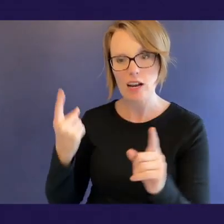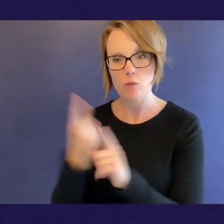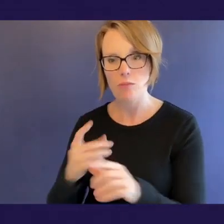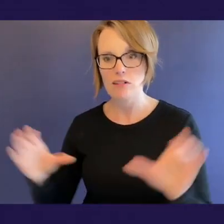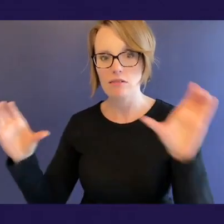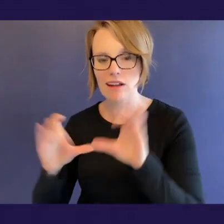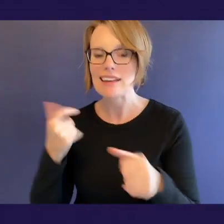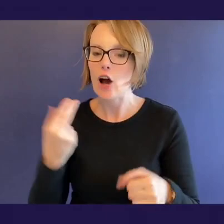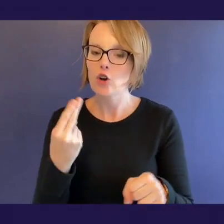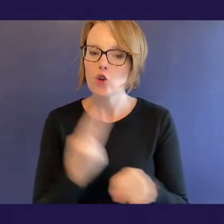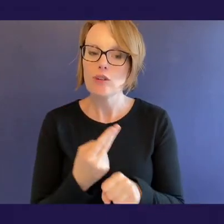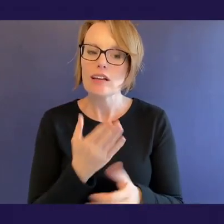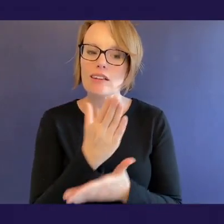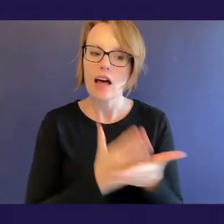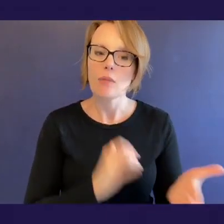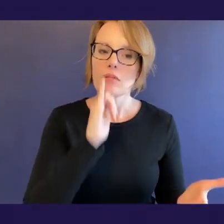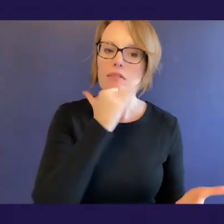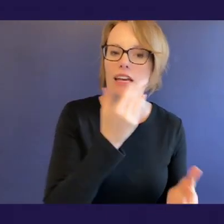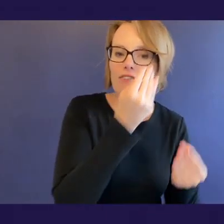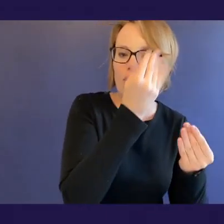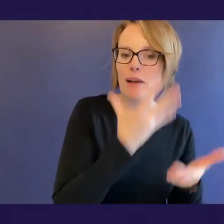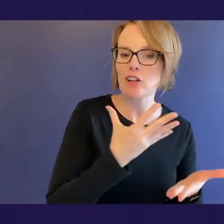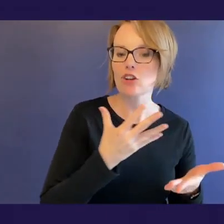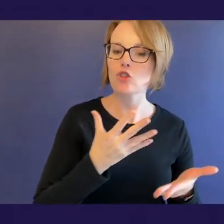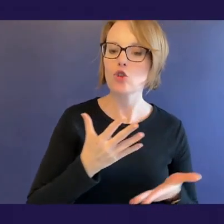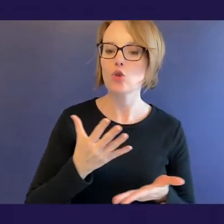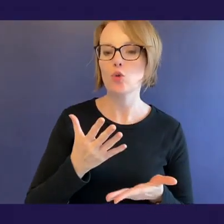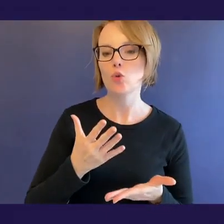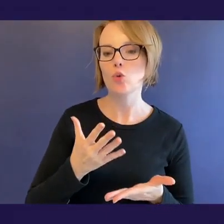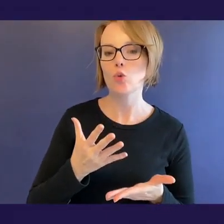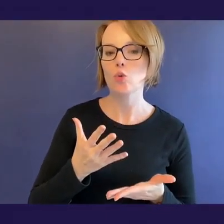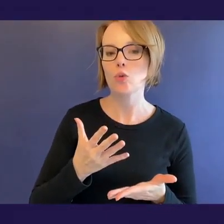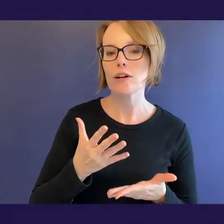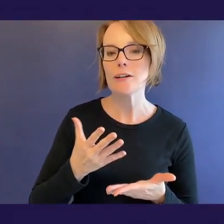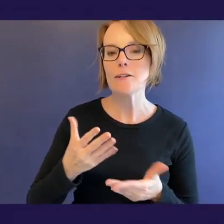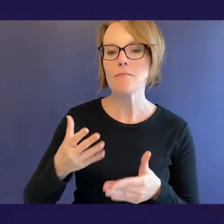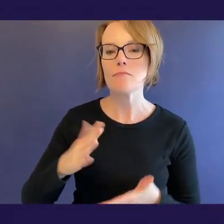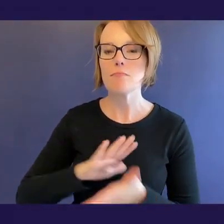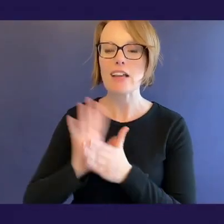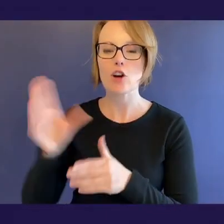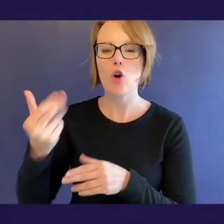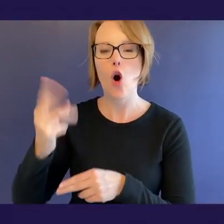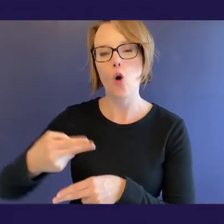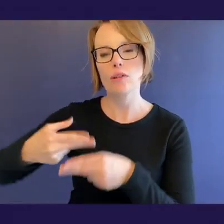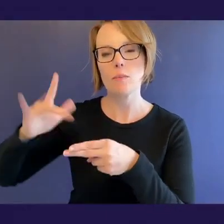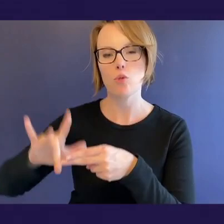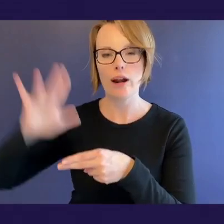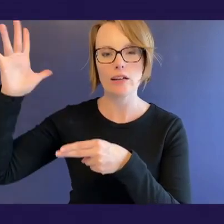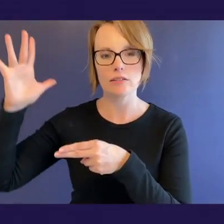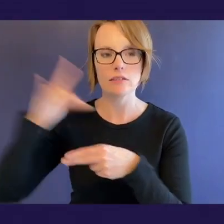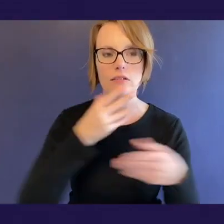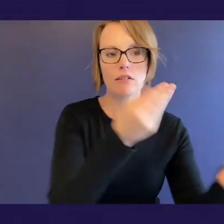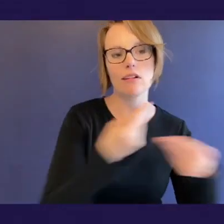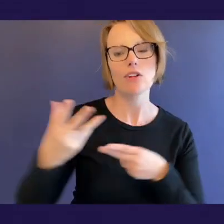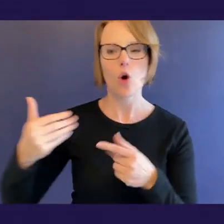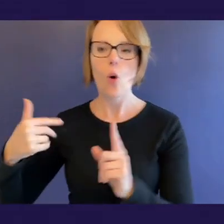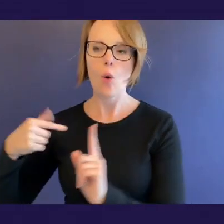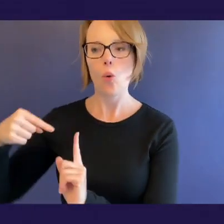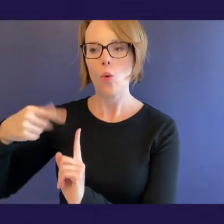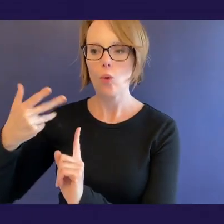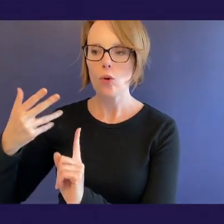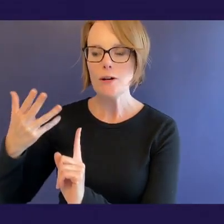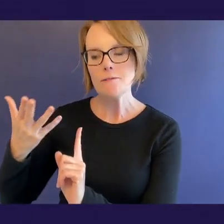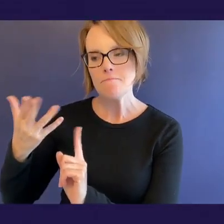brand. So it's less, I think, about public health moves slowly and methodically. These are people who